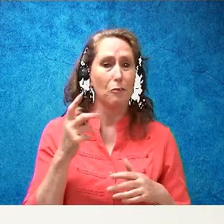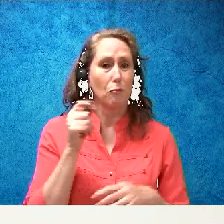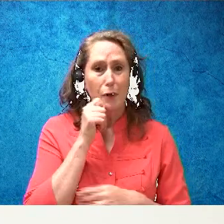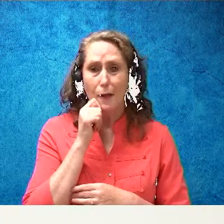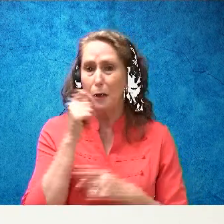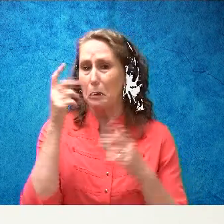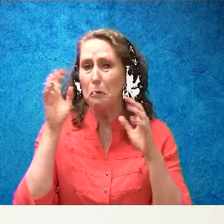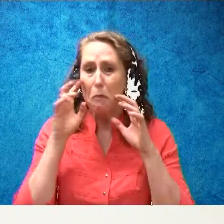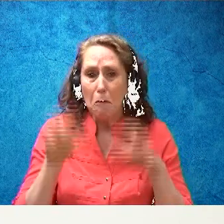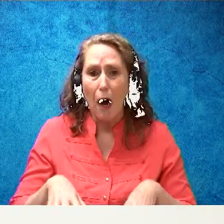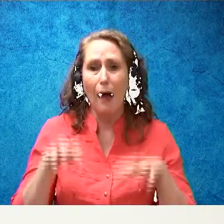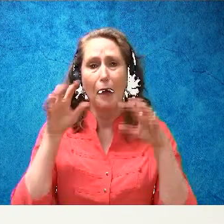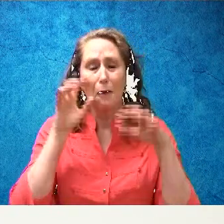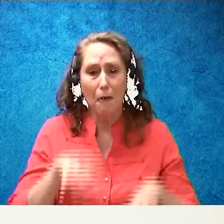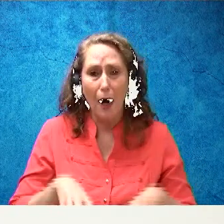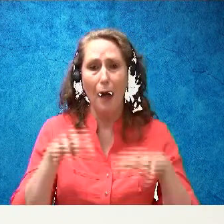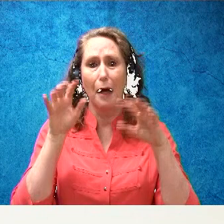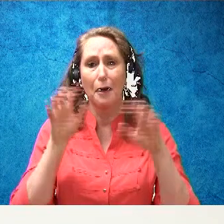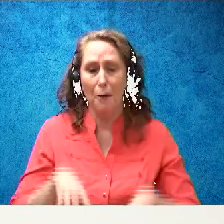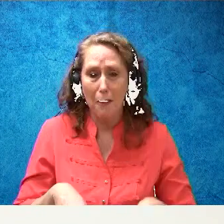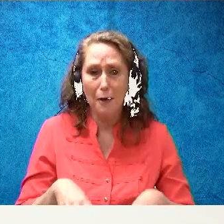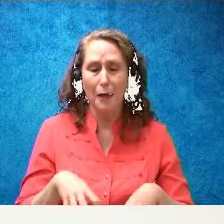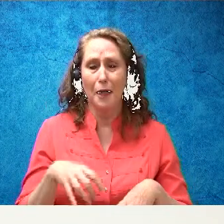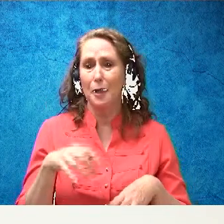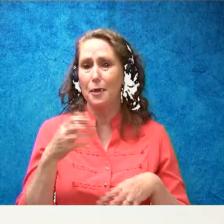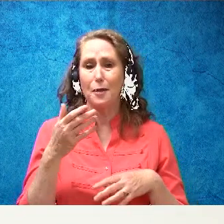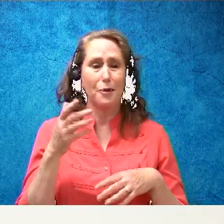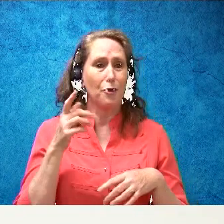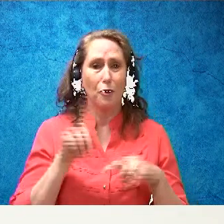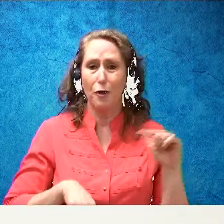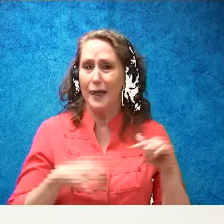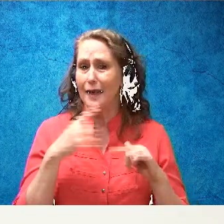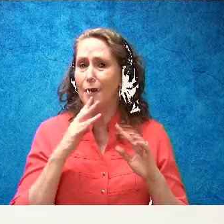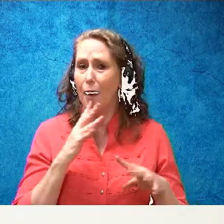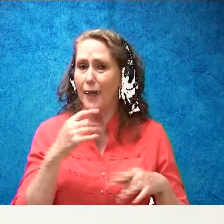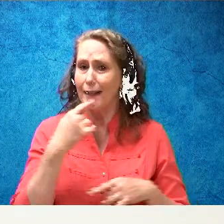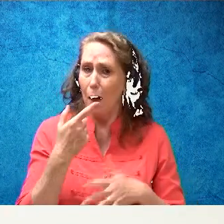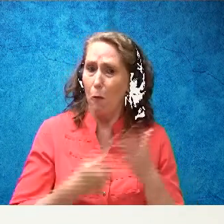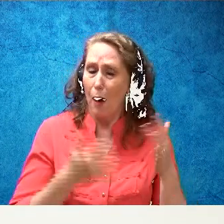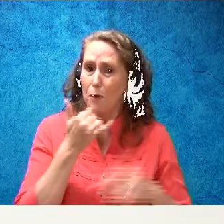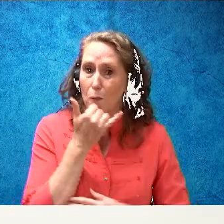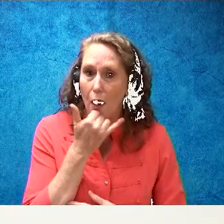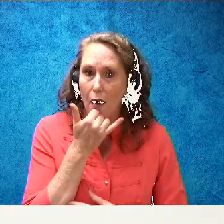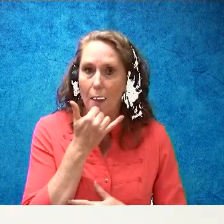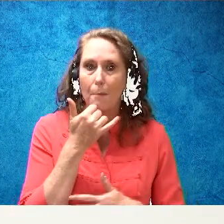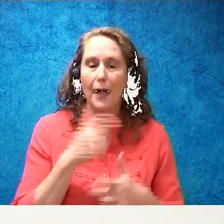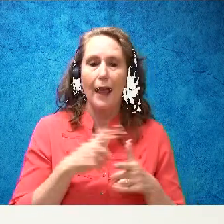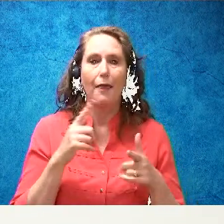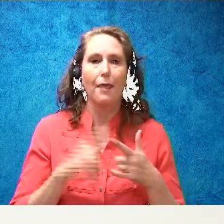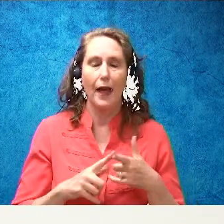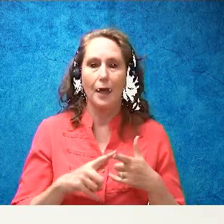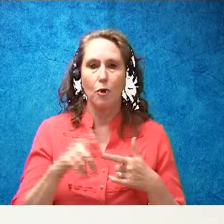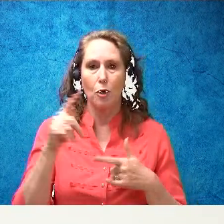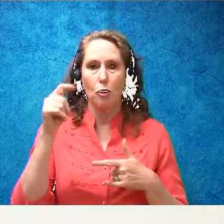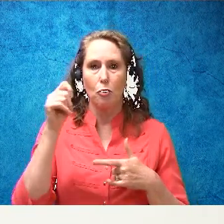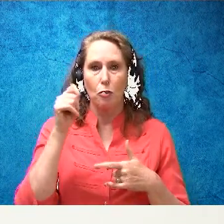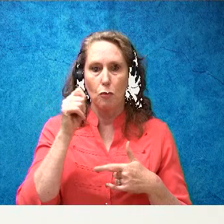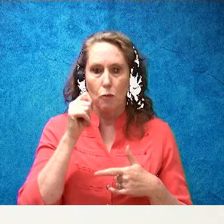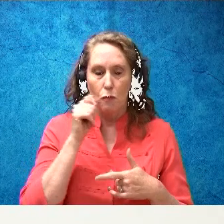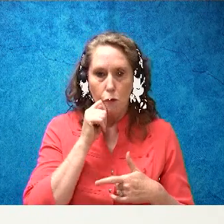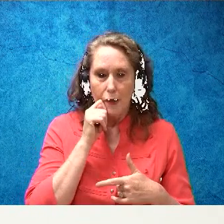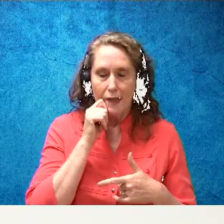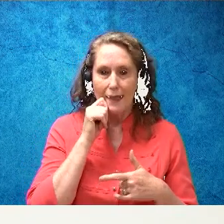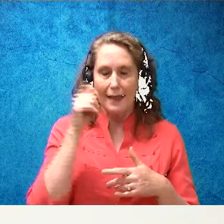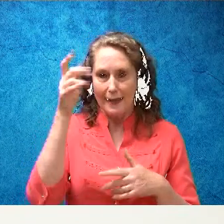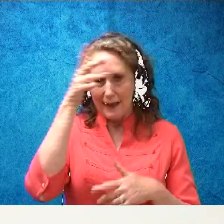cried because no one knew what had gone wrong. But then Trixie's daddy searched for